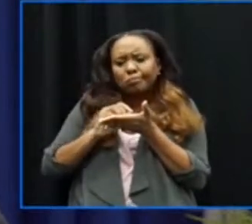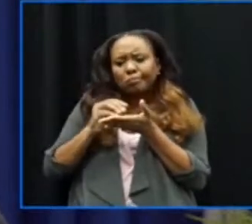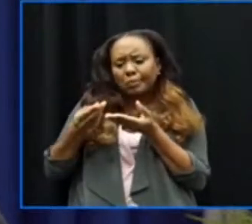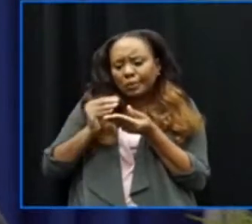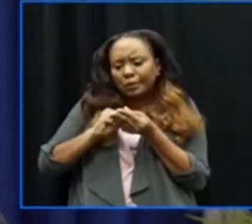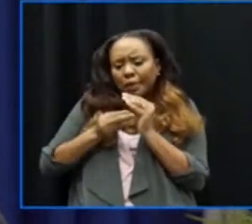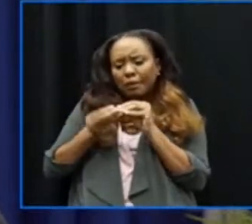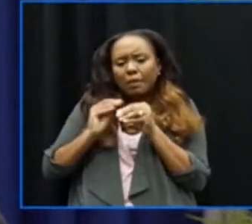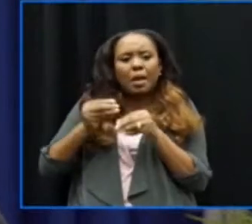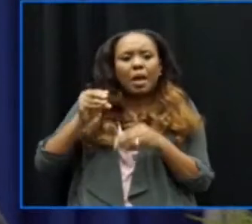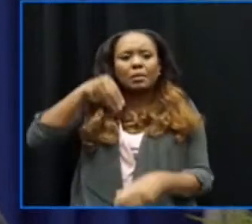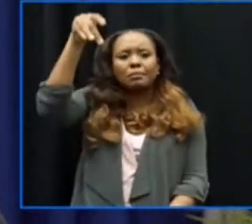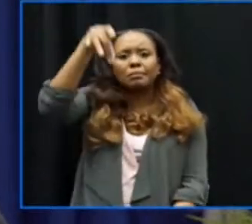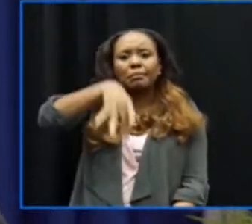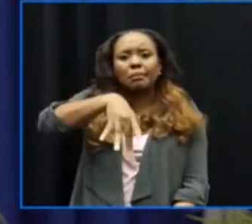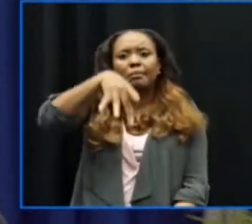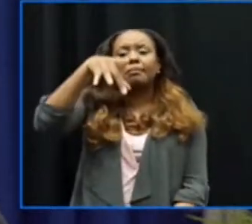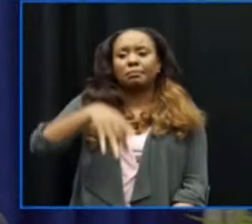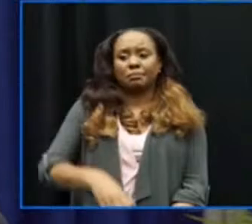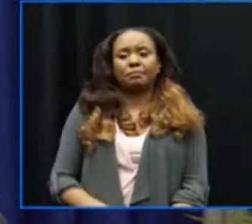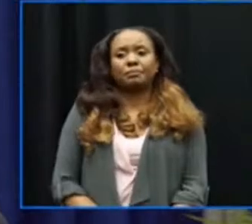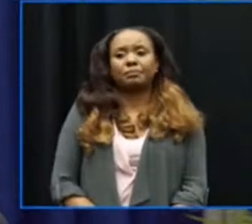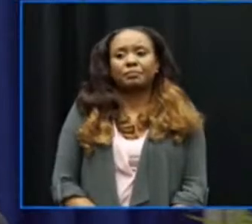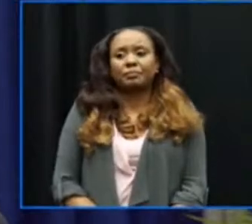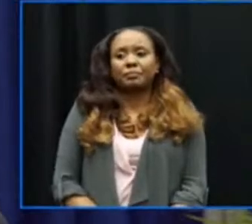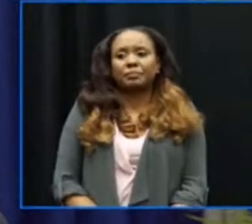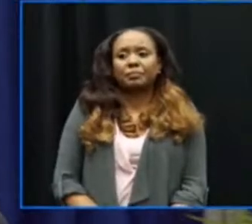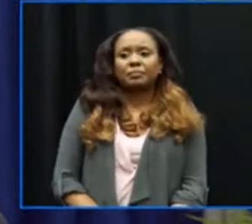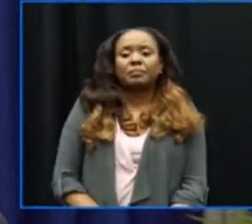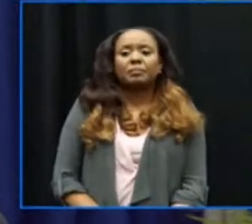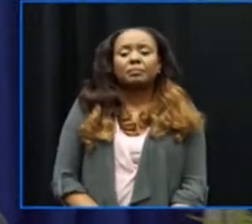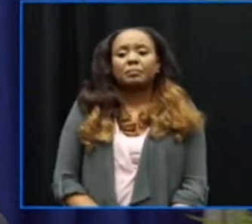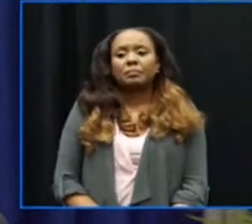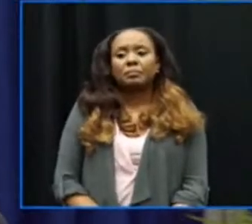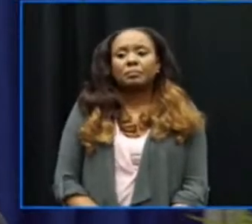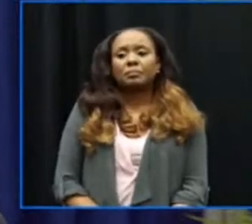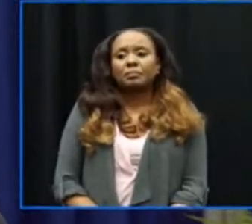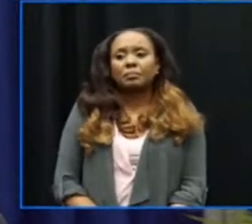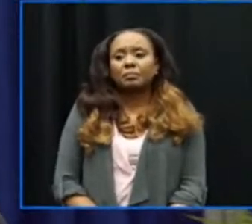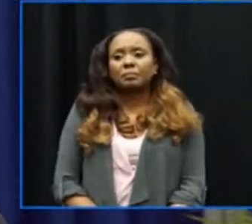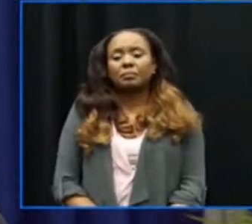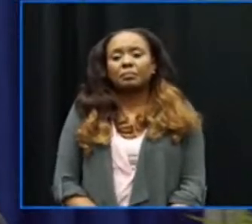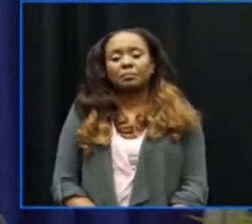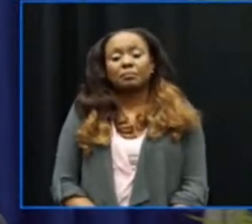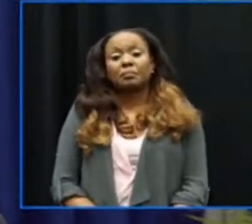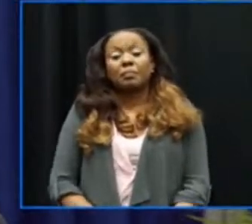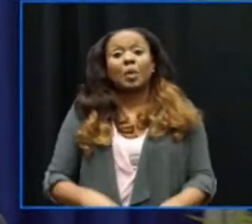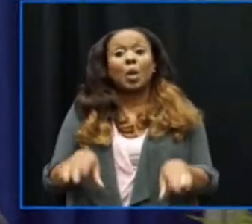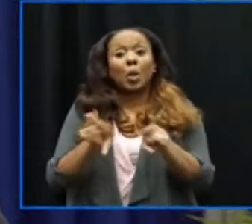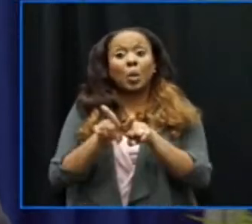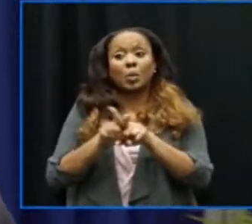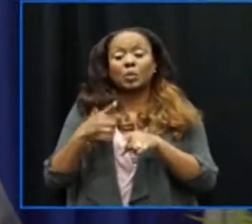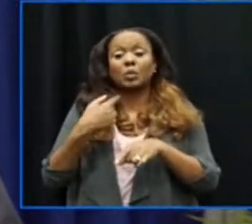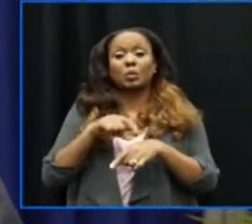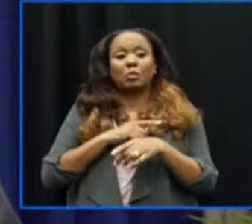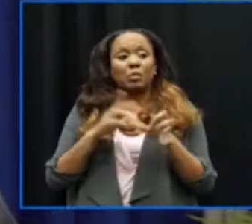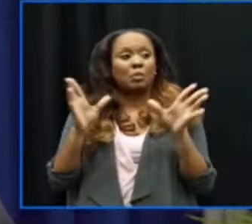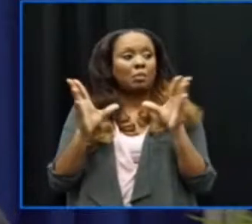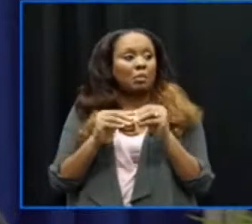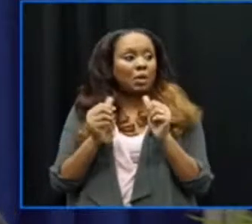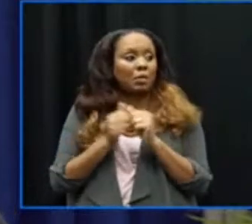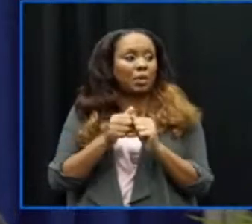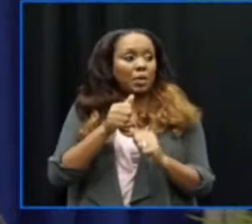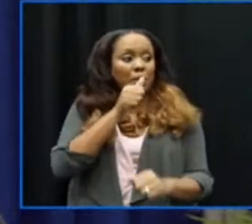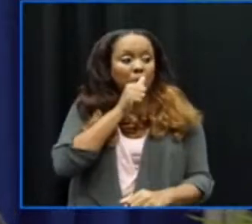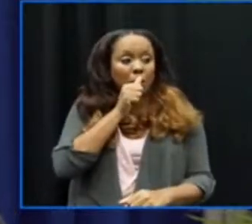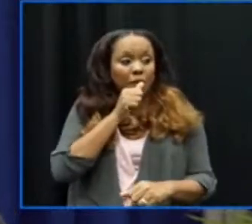those, we've said to the stakeholder groups that we've already met with, that is to say the private